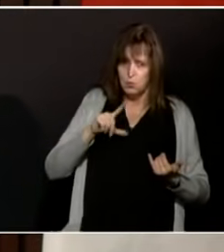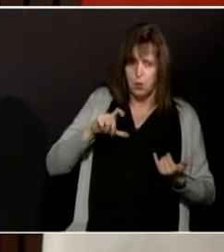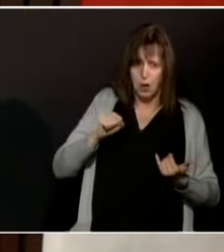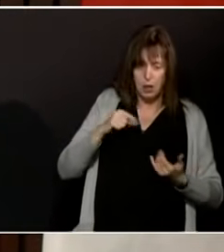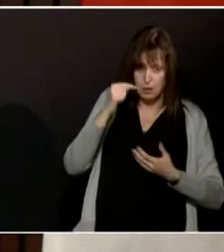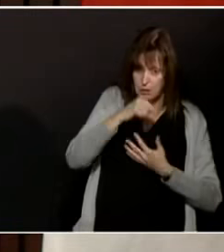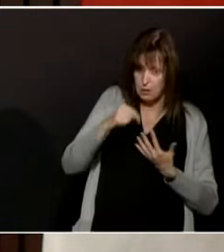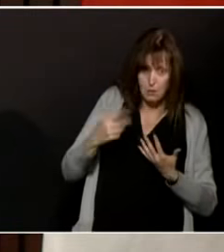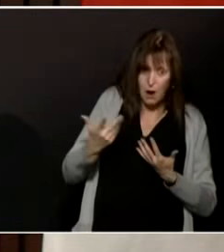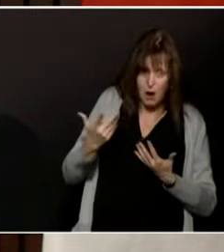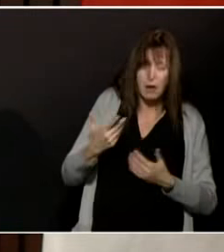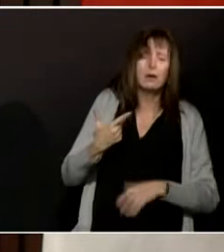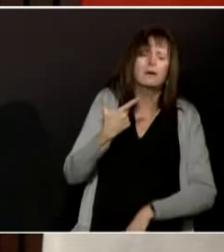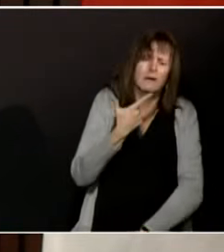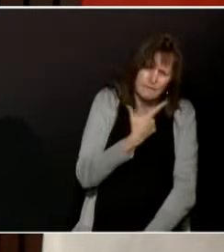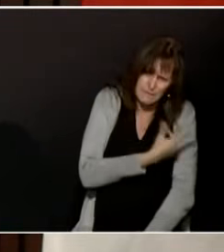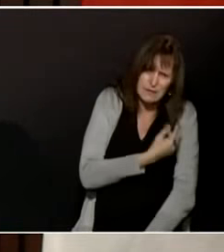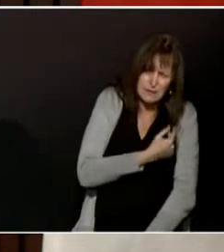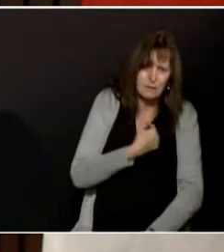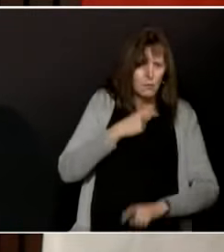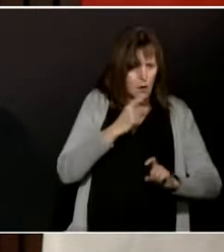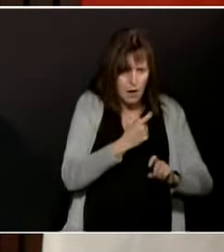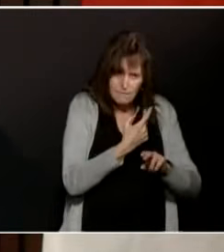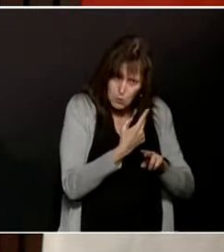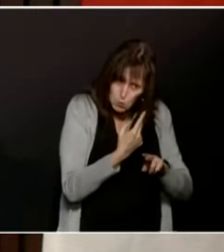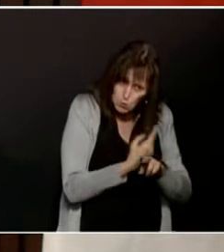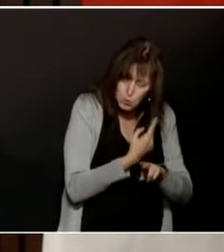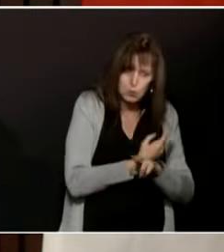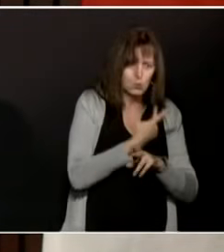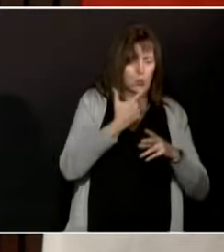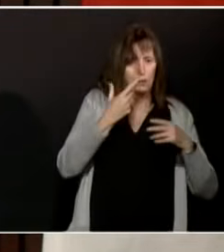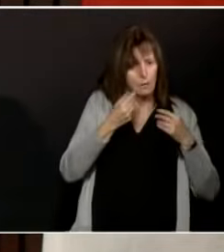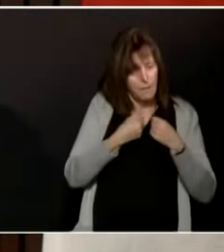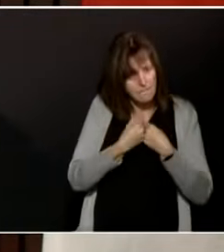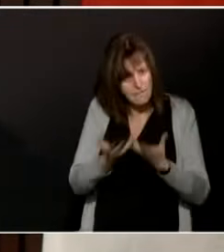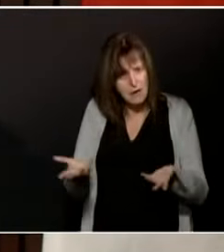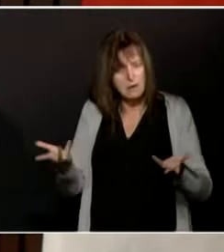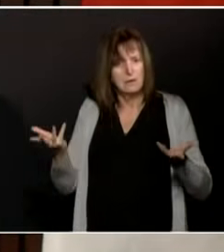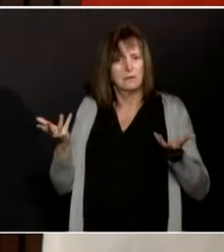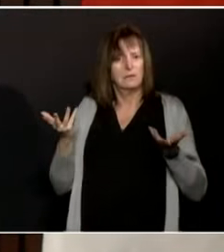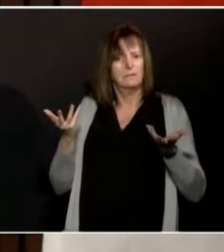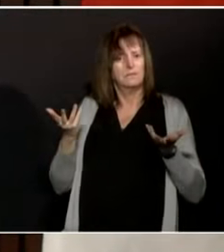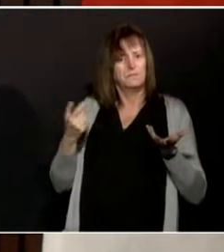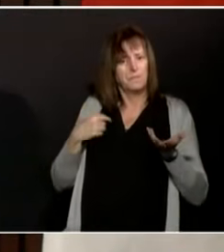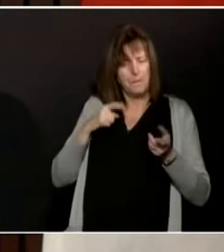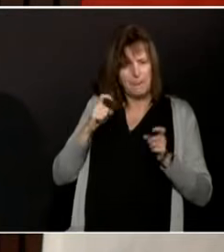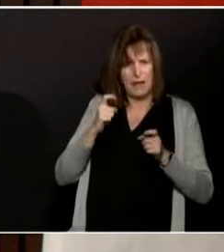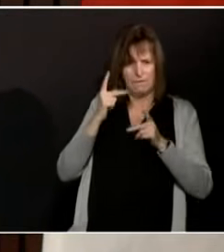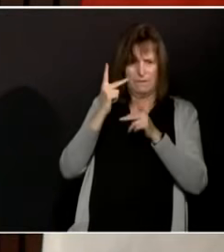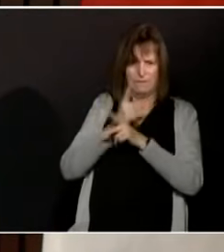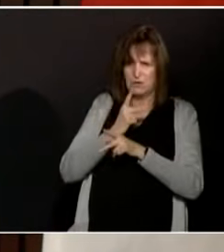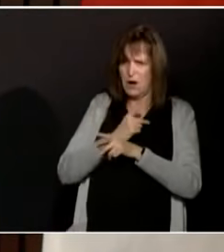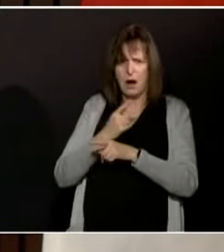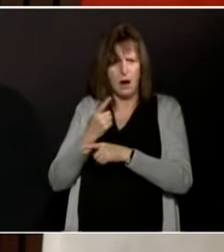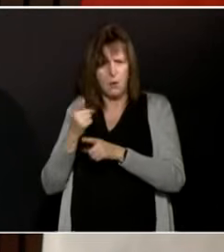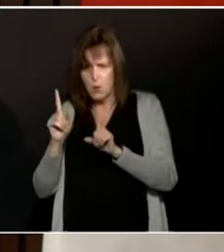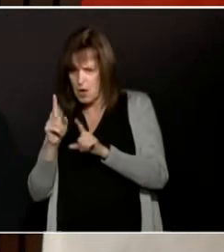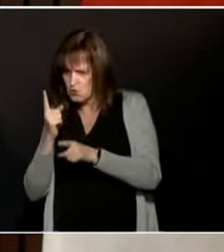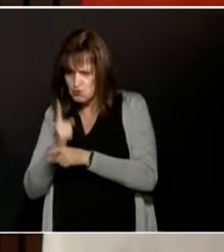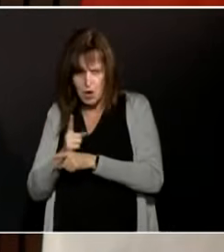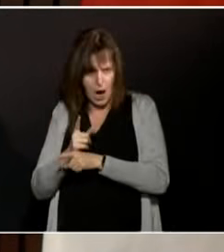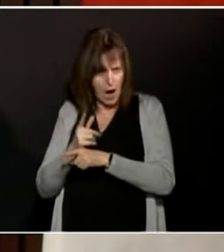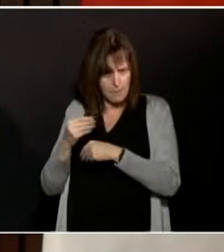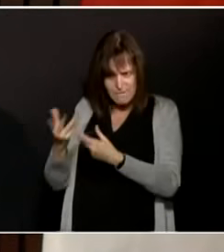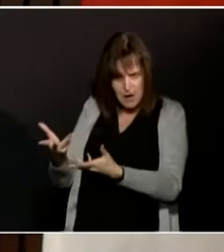And, if it came down to a hard decision about where to really put those vaccines to get the impact, by any